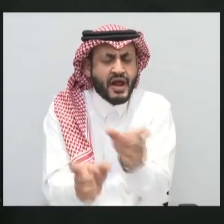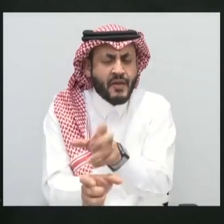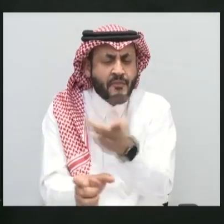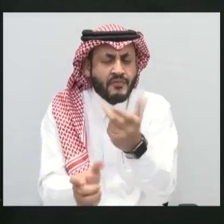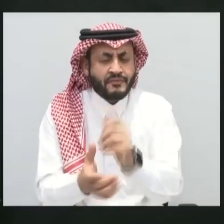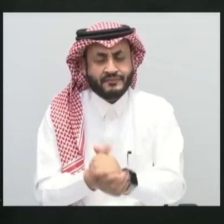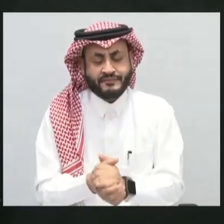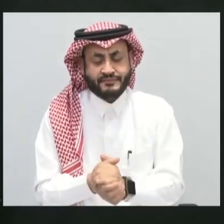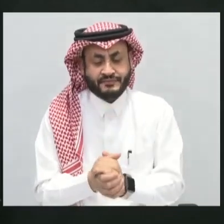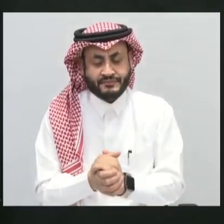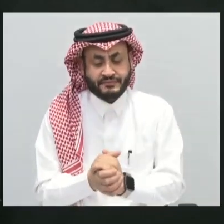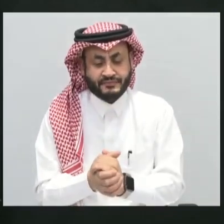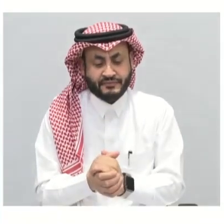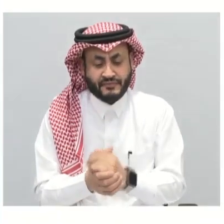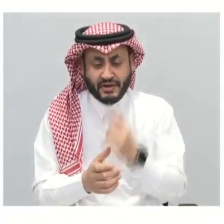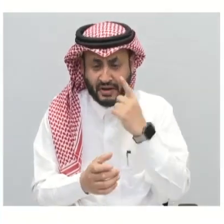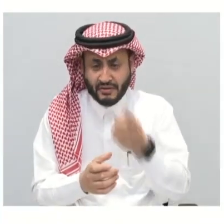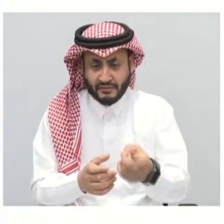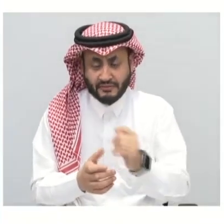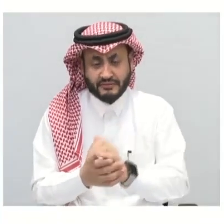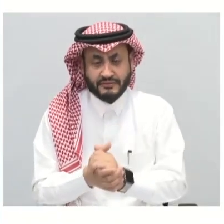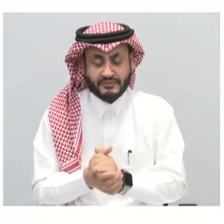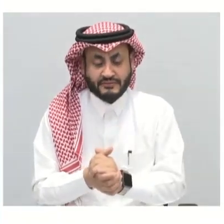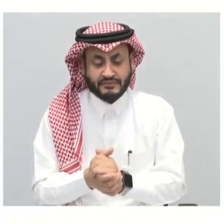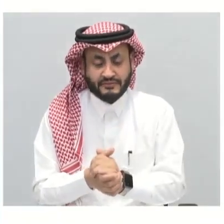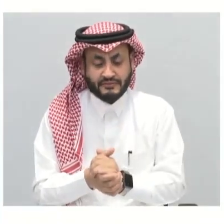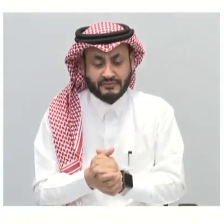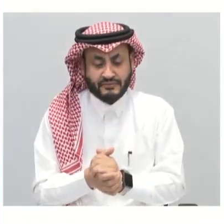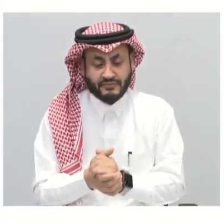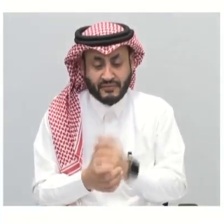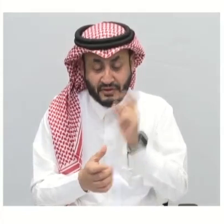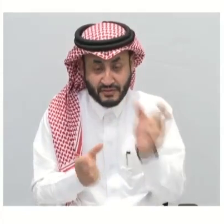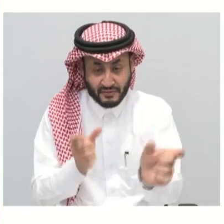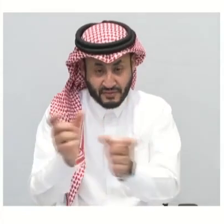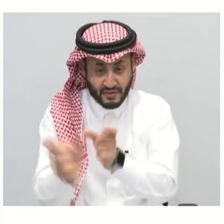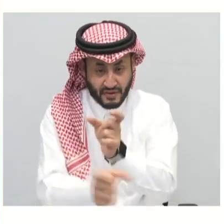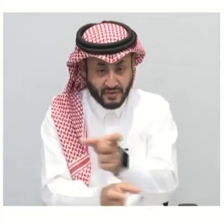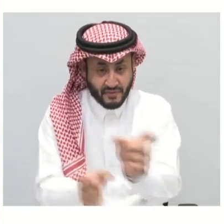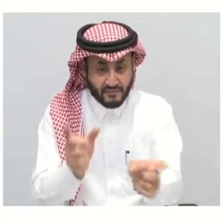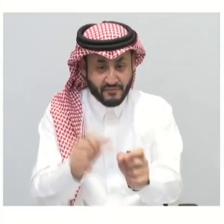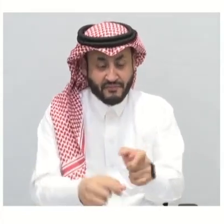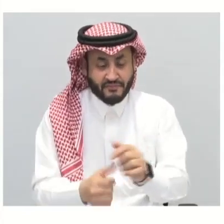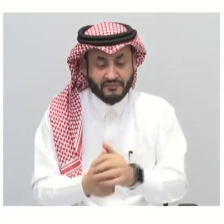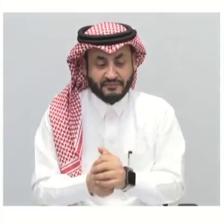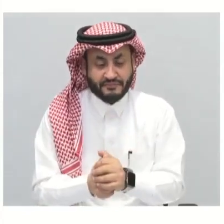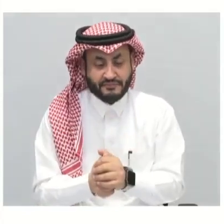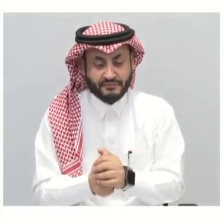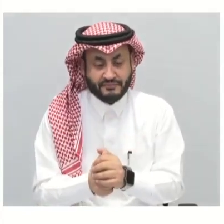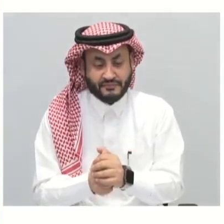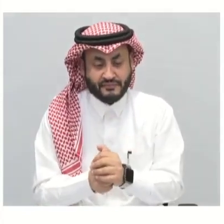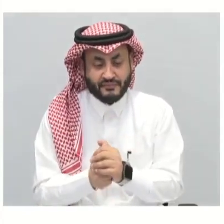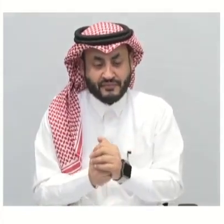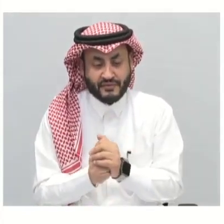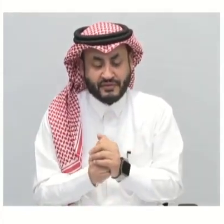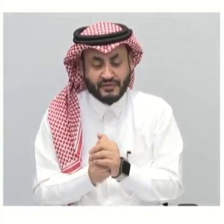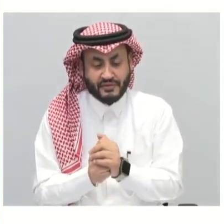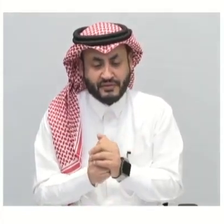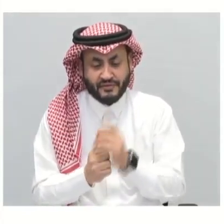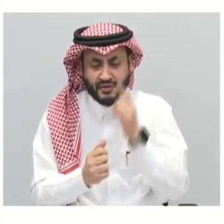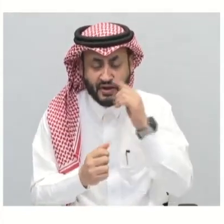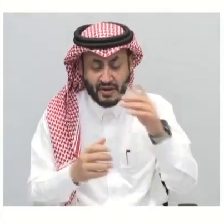For example, when there are two or three adjectives in front of the noun, they usually go in